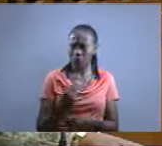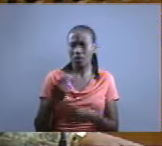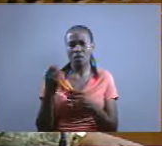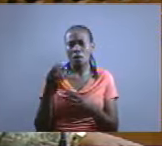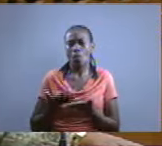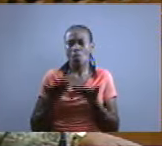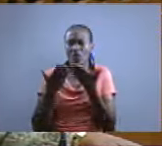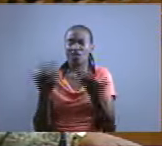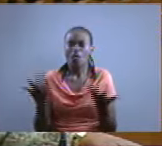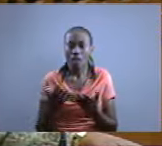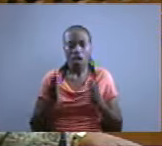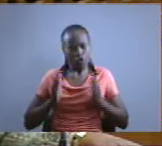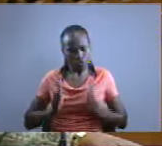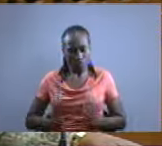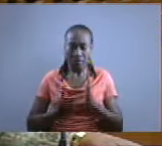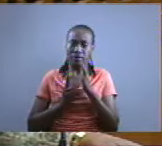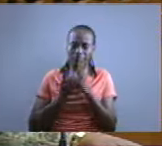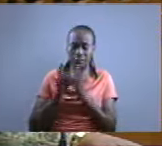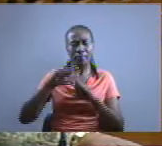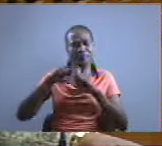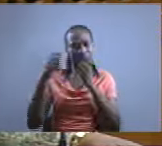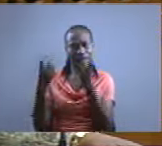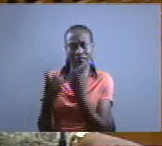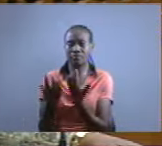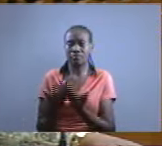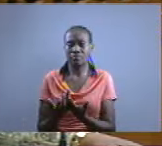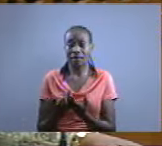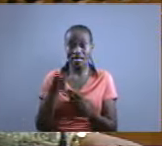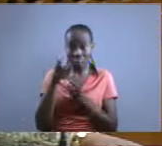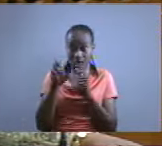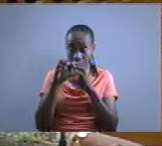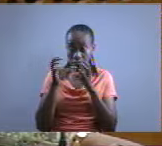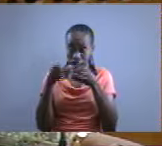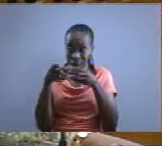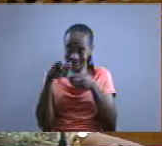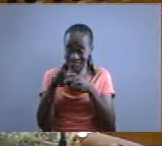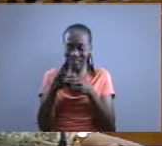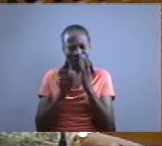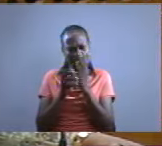Resource Development Council that deals with the skills development